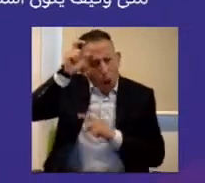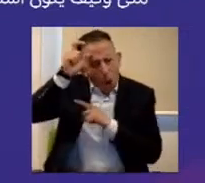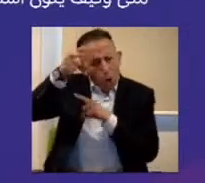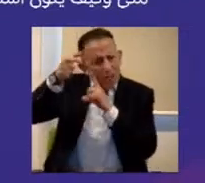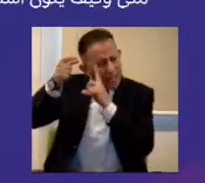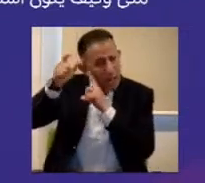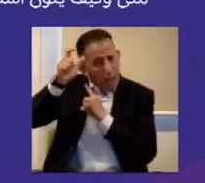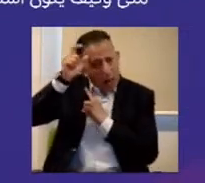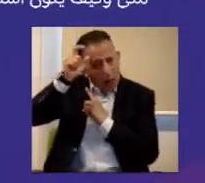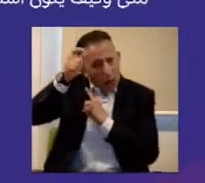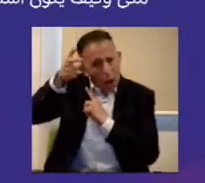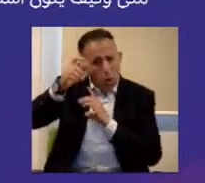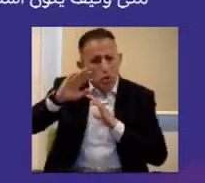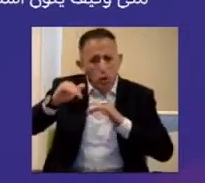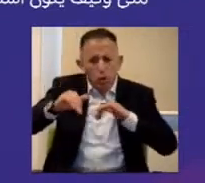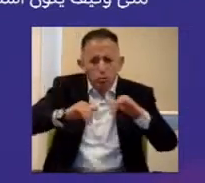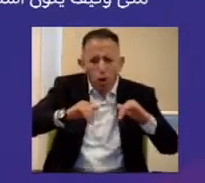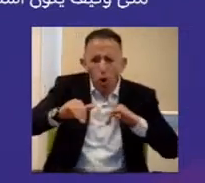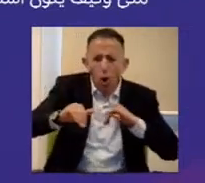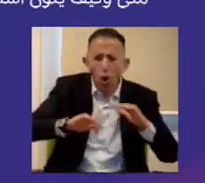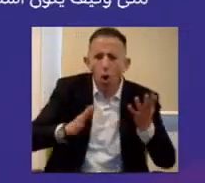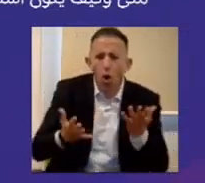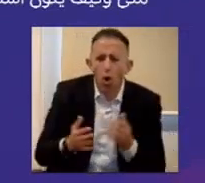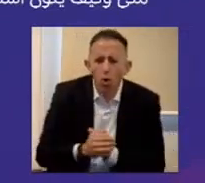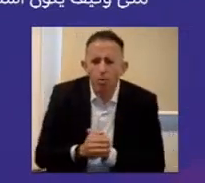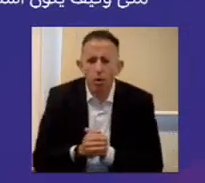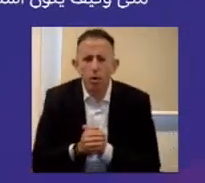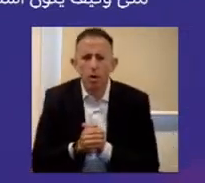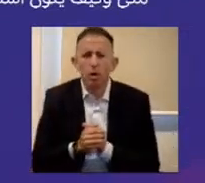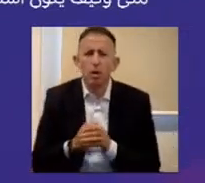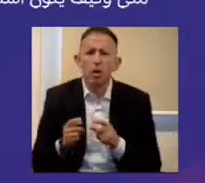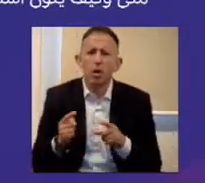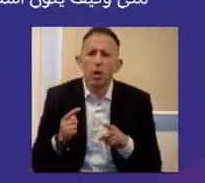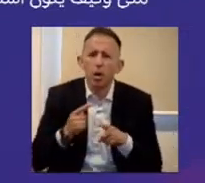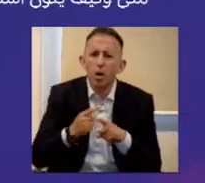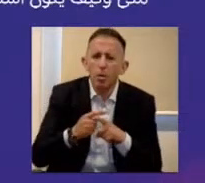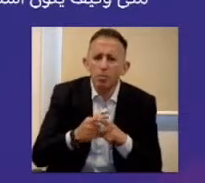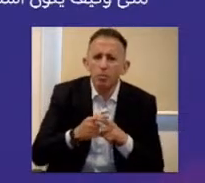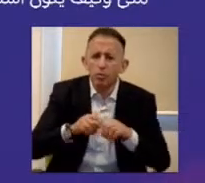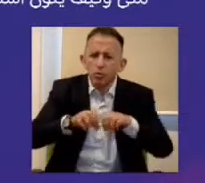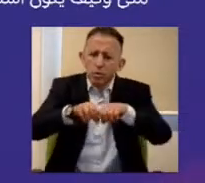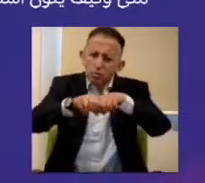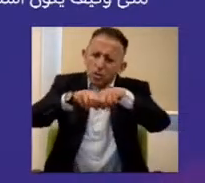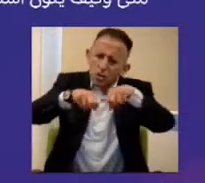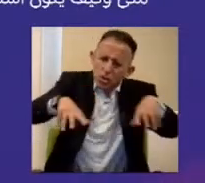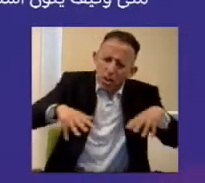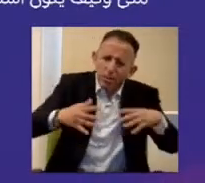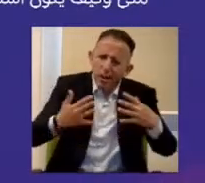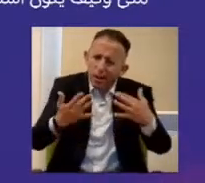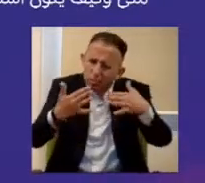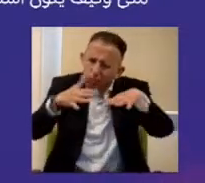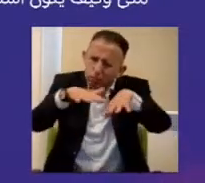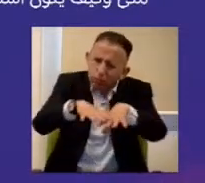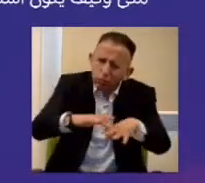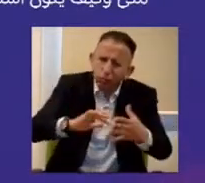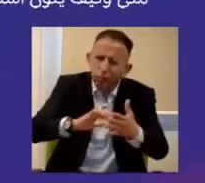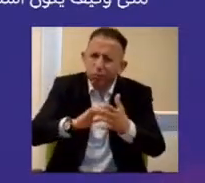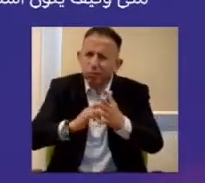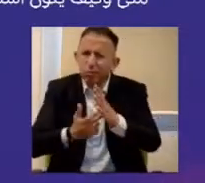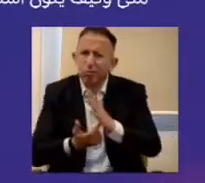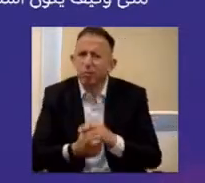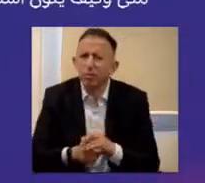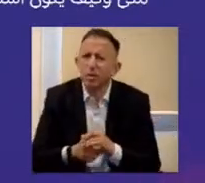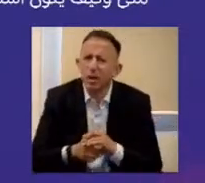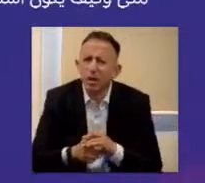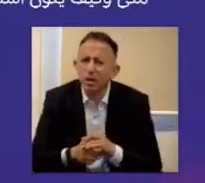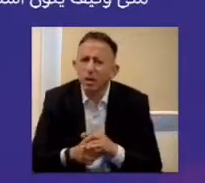main methods: logic, networks, all kinds of relational networks, hierarchies, ontologies, conceptual graphs, probabilities and statistics, and